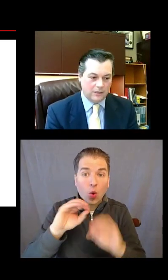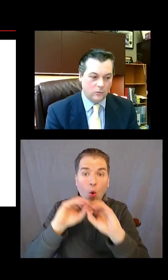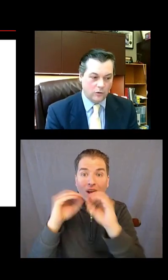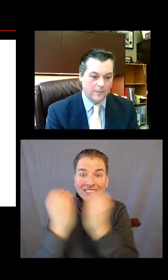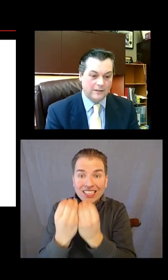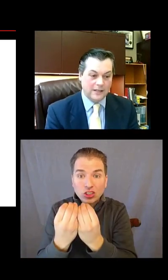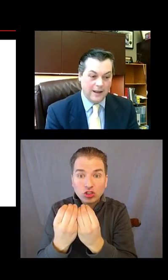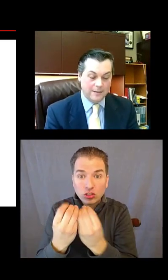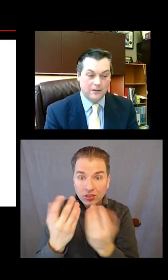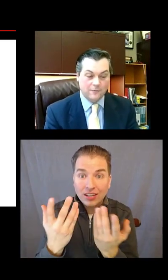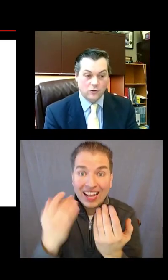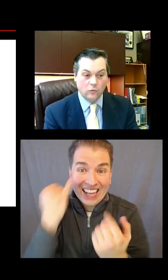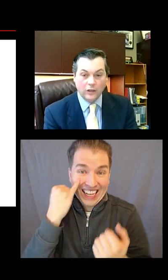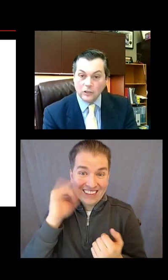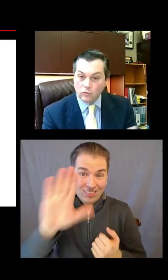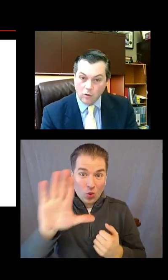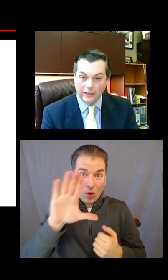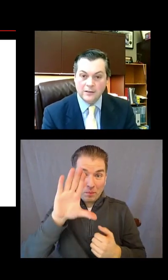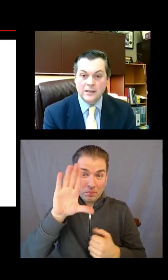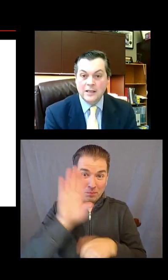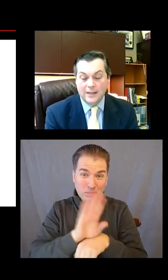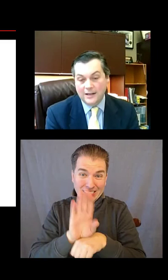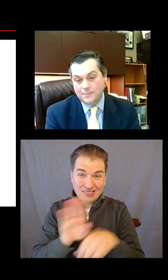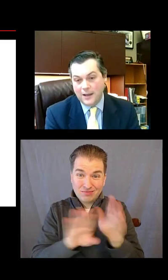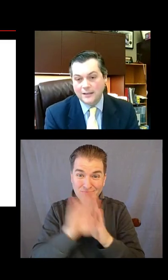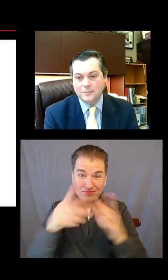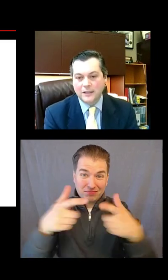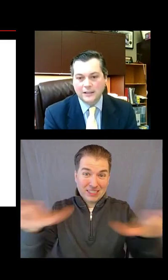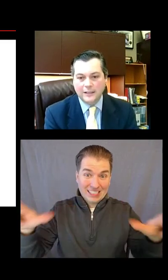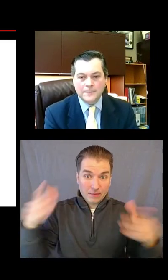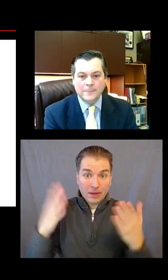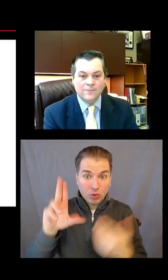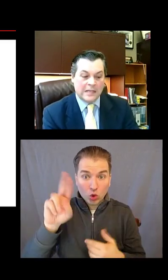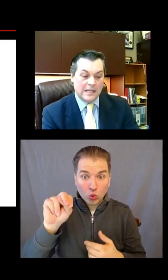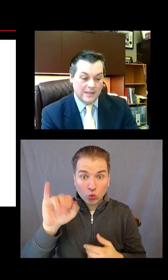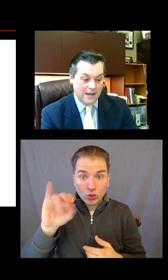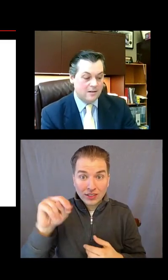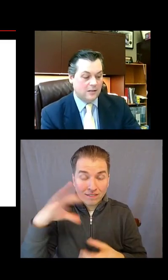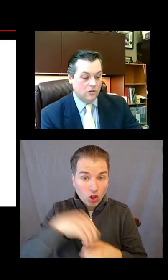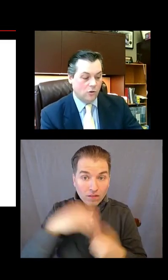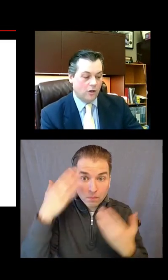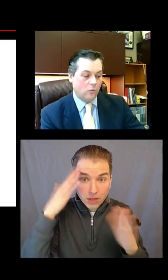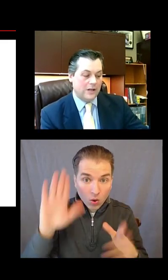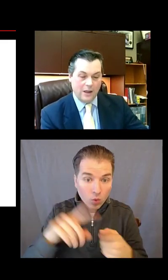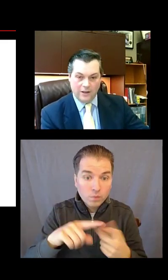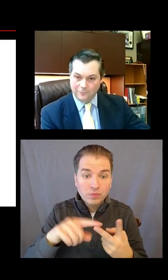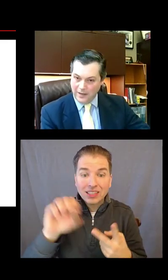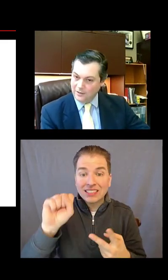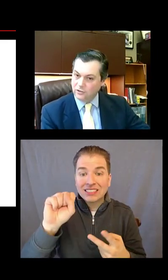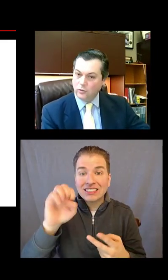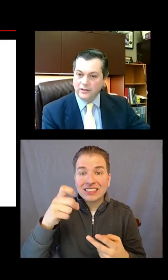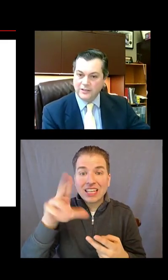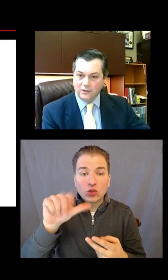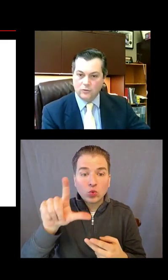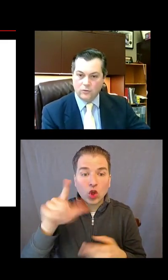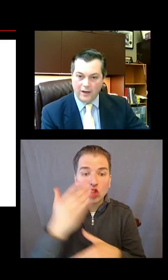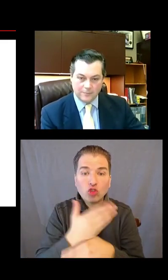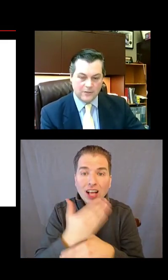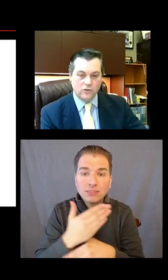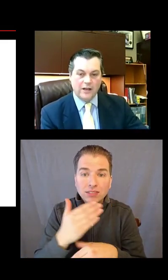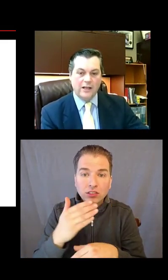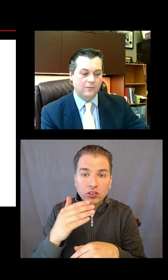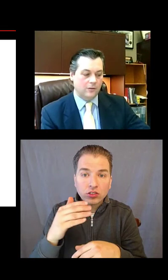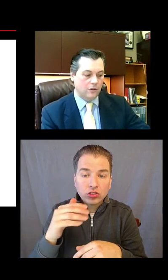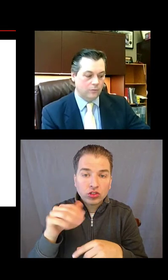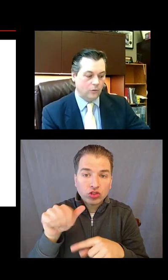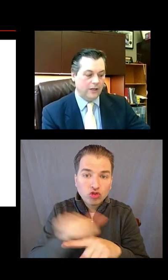are particularly worried about today, but if you're really growing, that is a possibility. And then in New York, we now have mandatory sexual